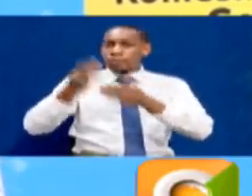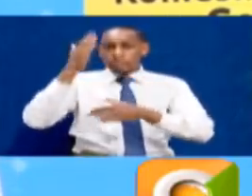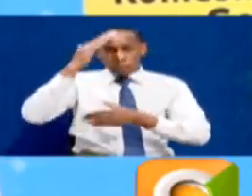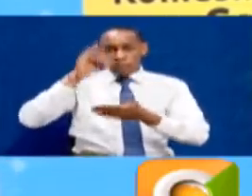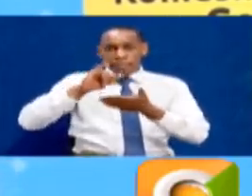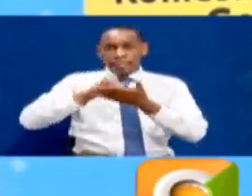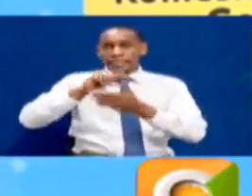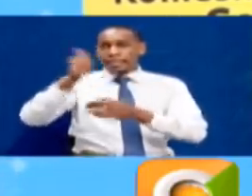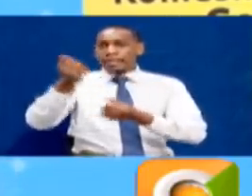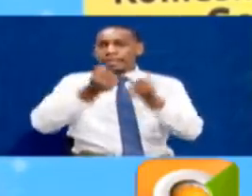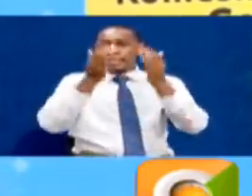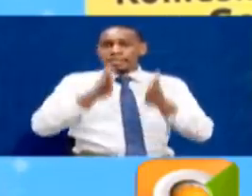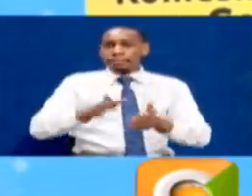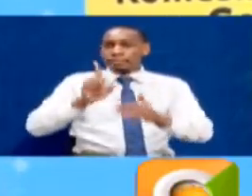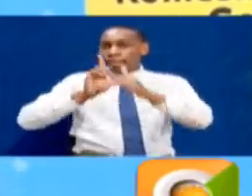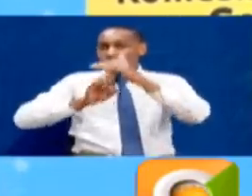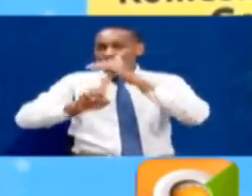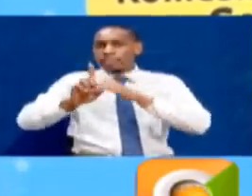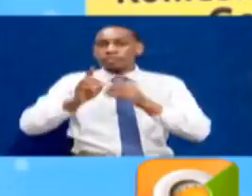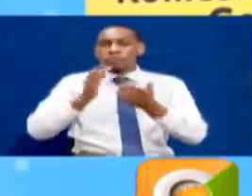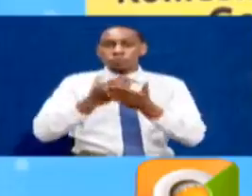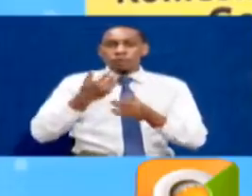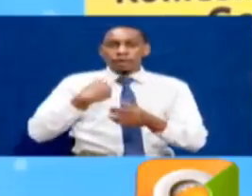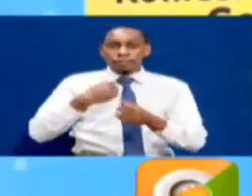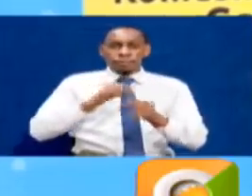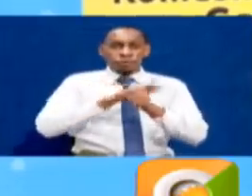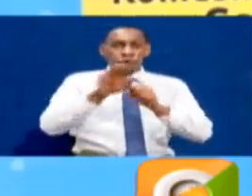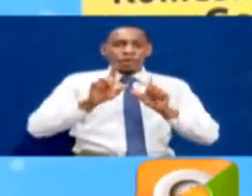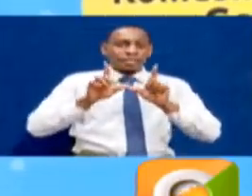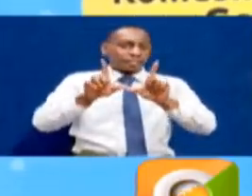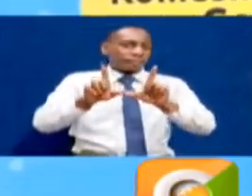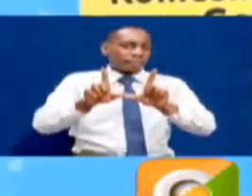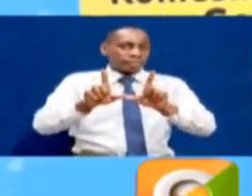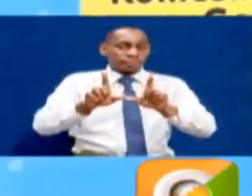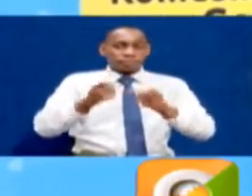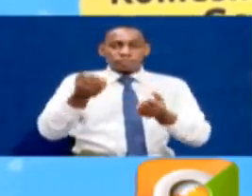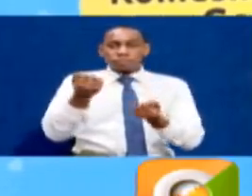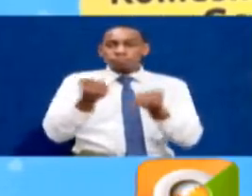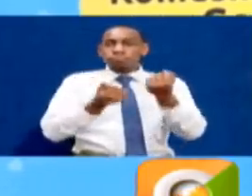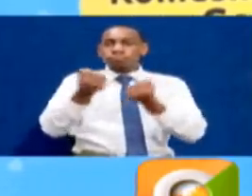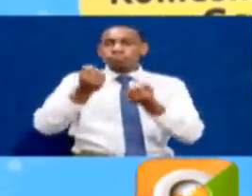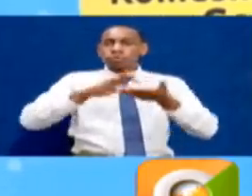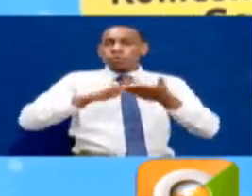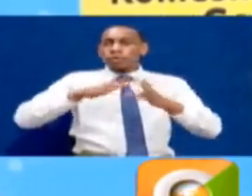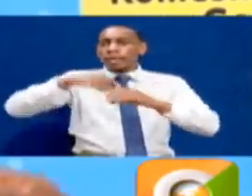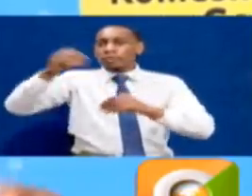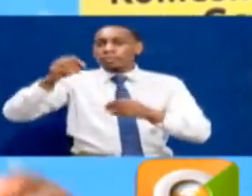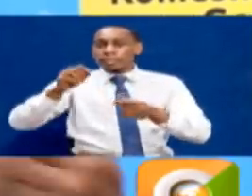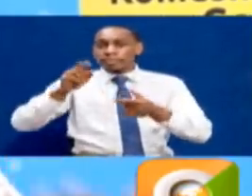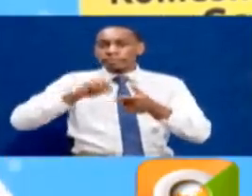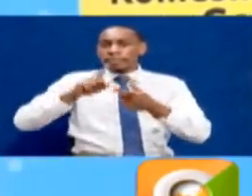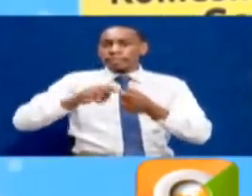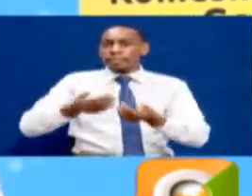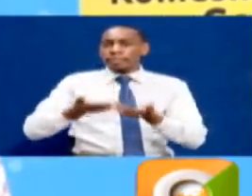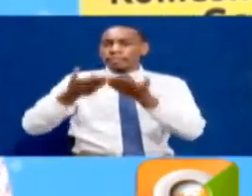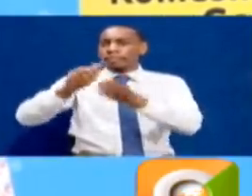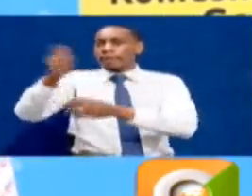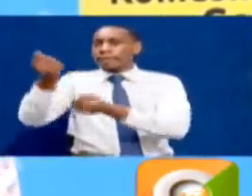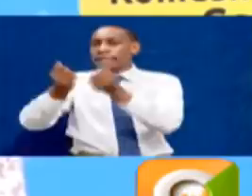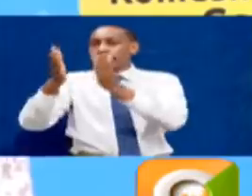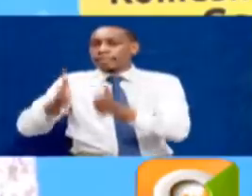that there are some drivers who go in because they have a COVID-free certificate, drive the truck outside, and then give it to